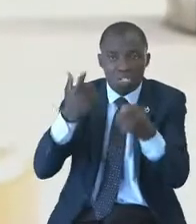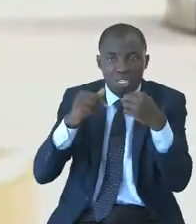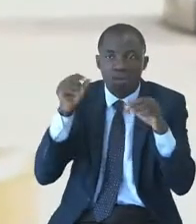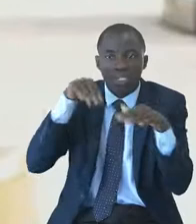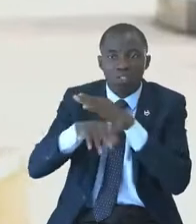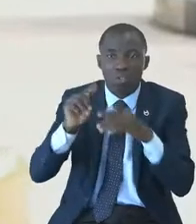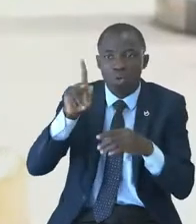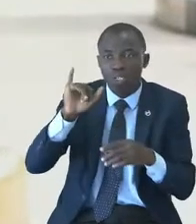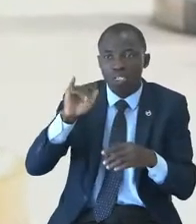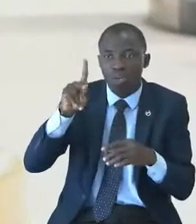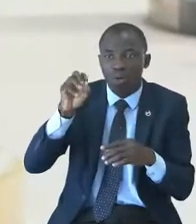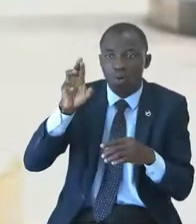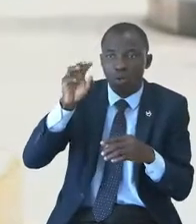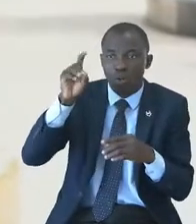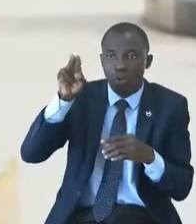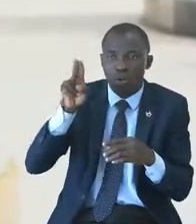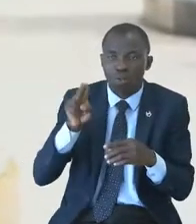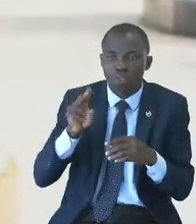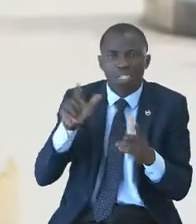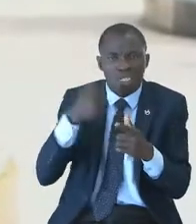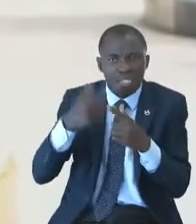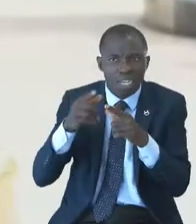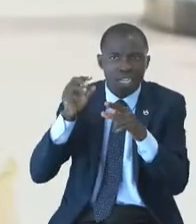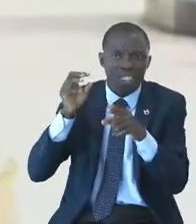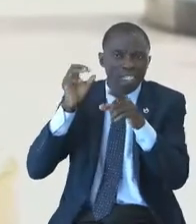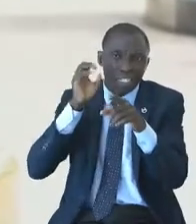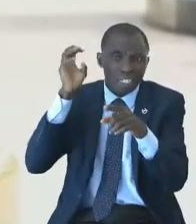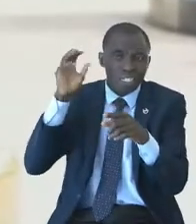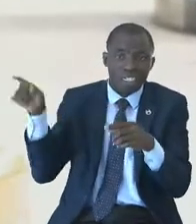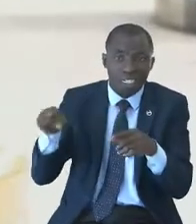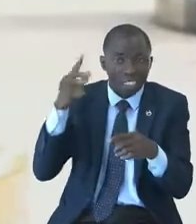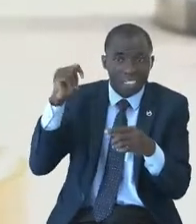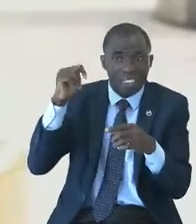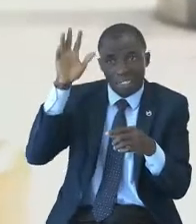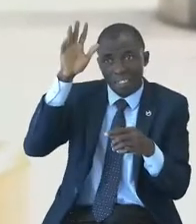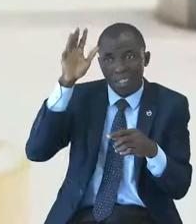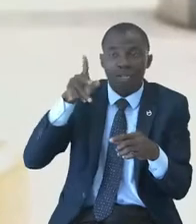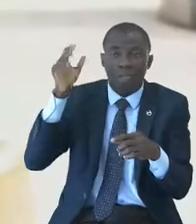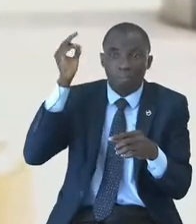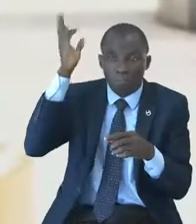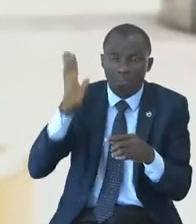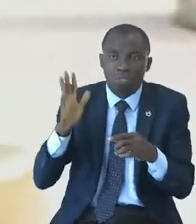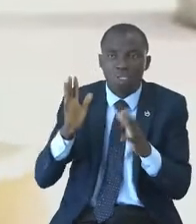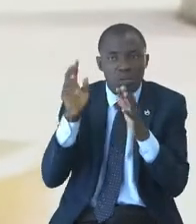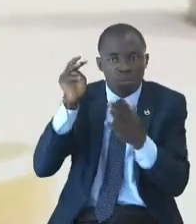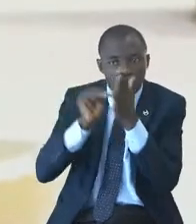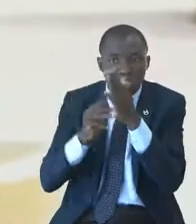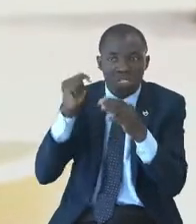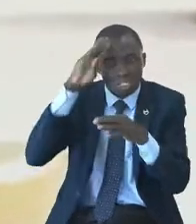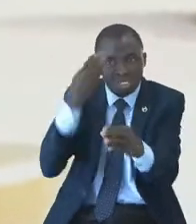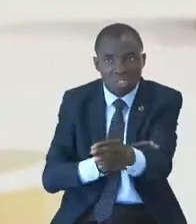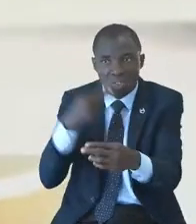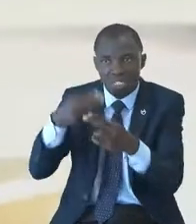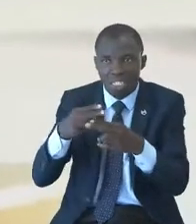He mentioned my son's case. I laid my hands on it. As we get home, I keep on washing. As I'm washing it,